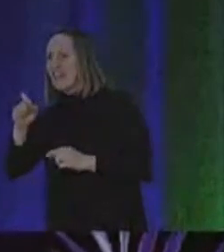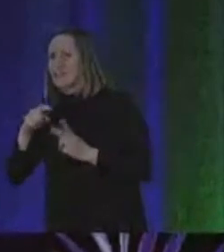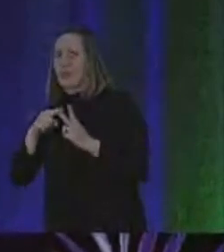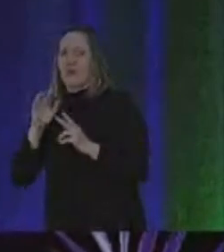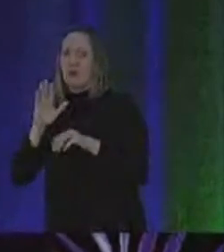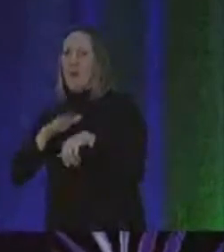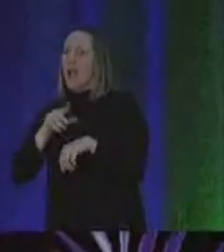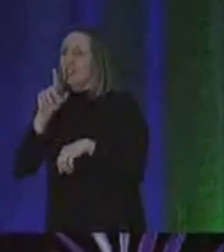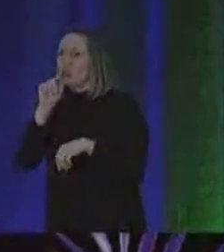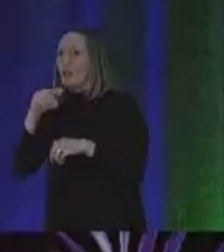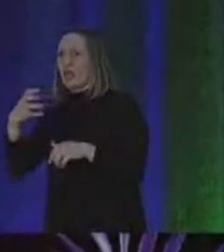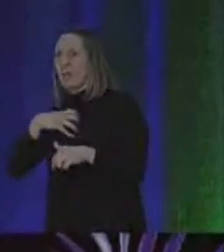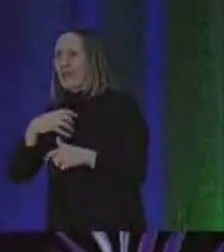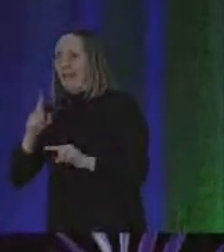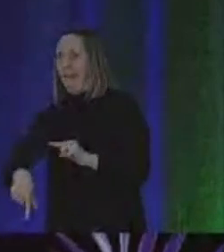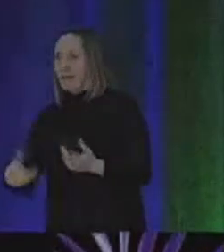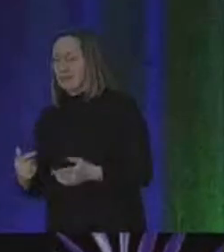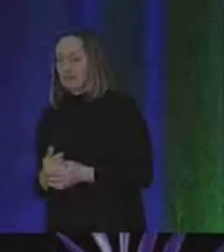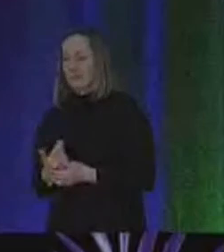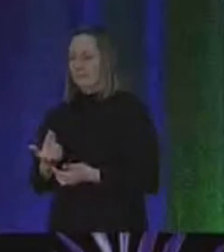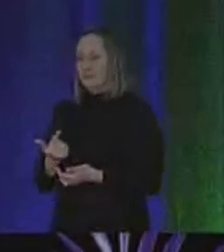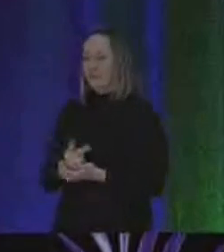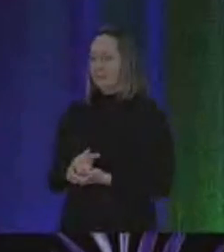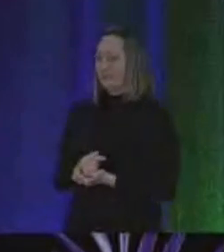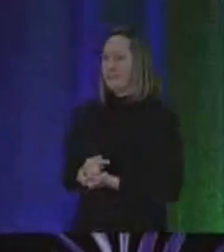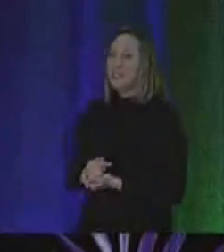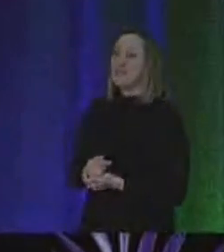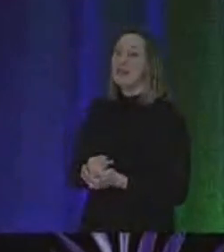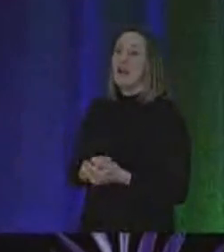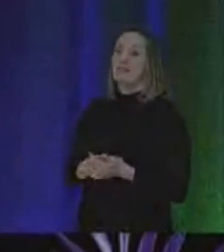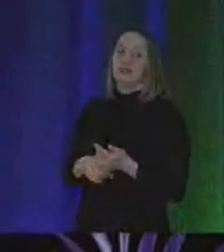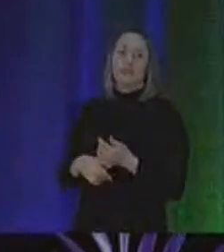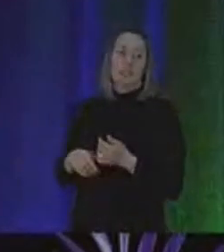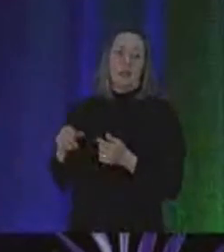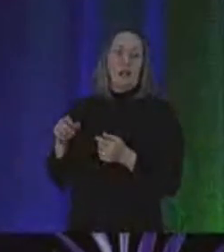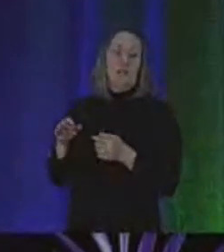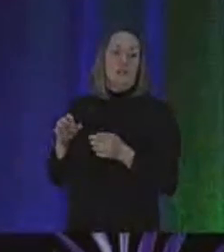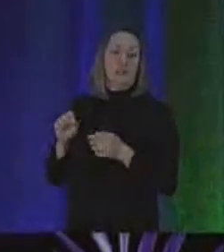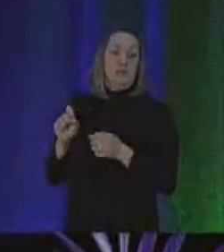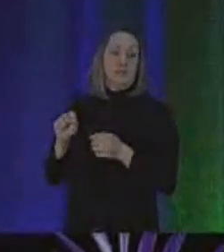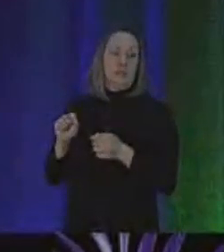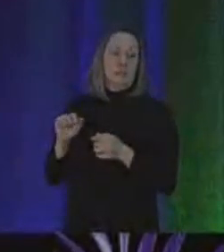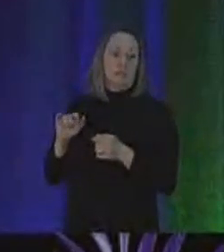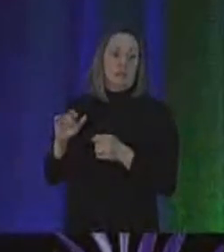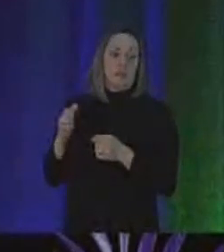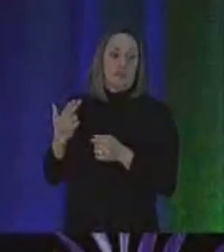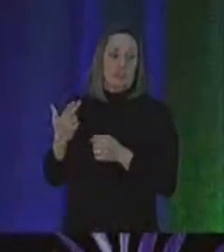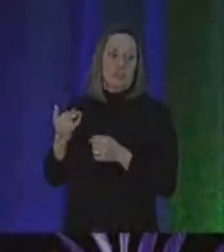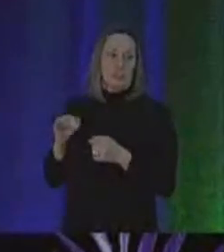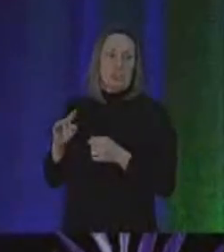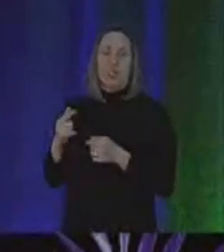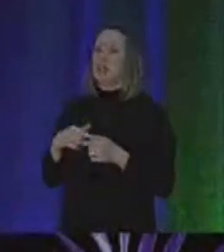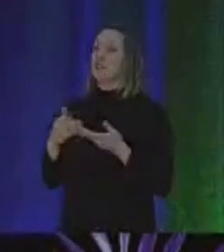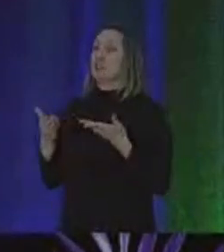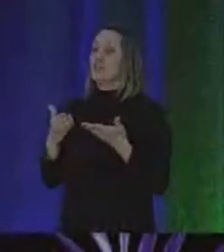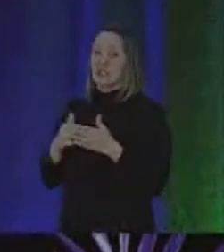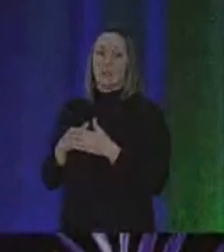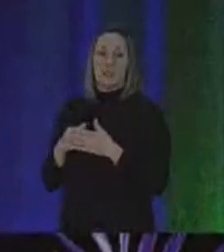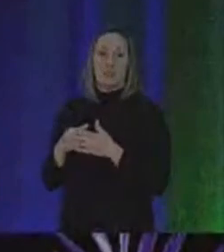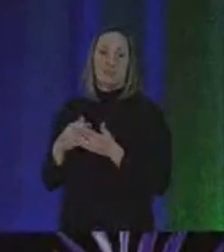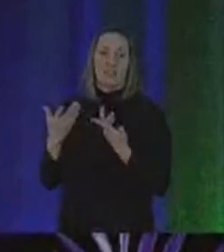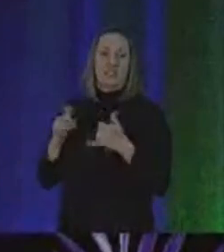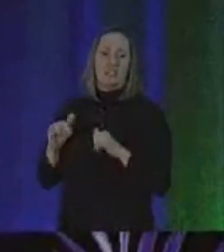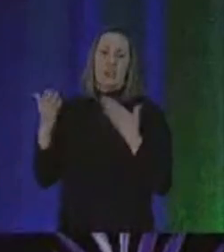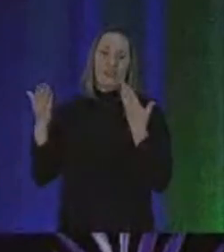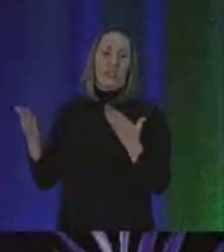about it. Manual stitching of services, that part is still there. You can't get away from it. We have a bunch of